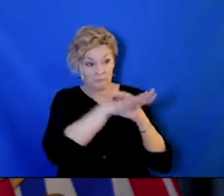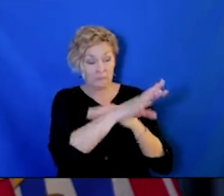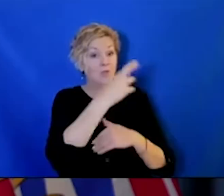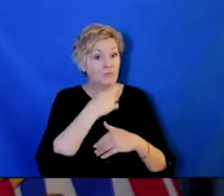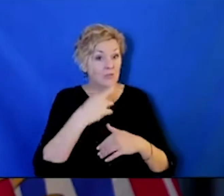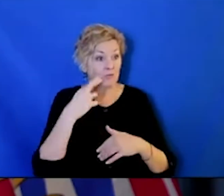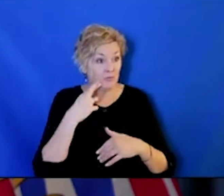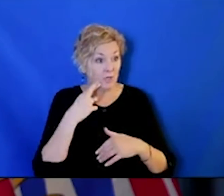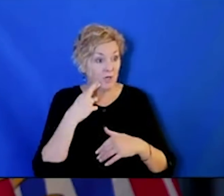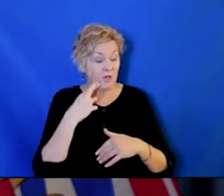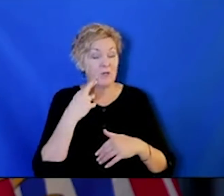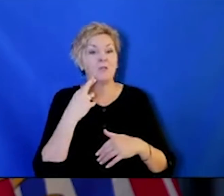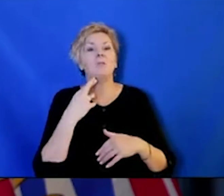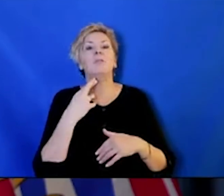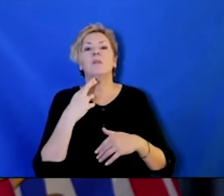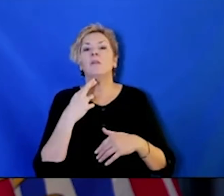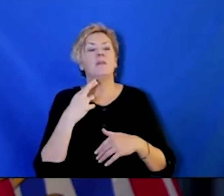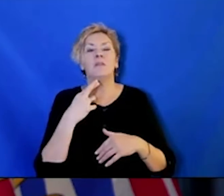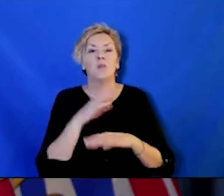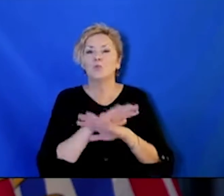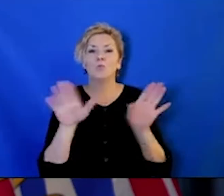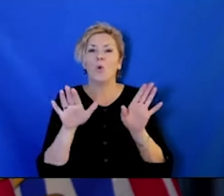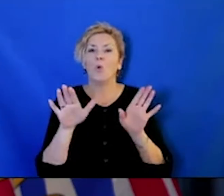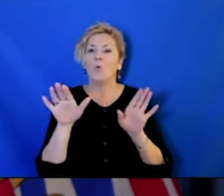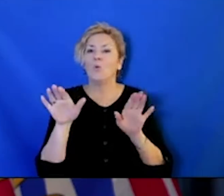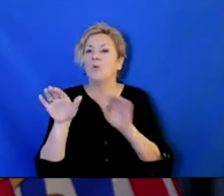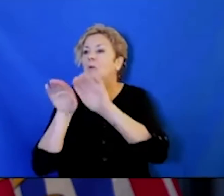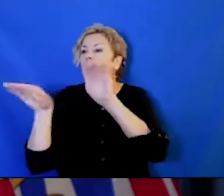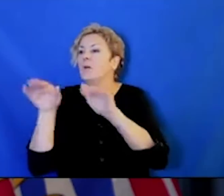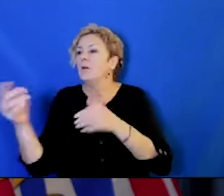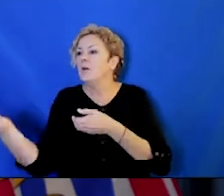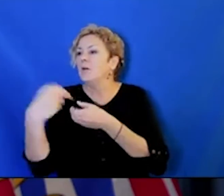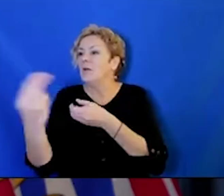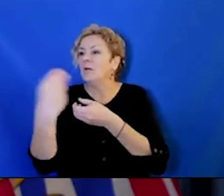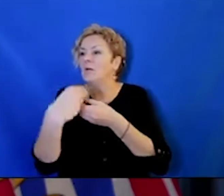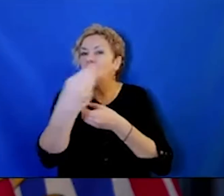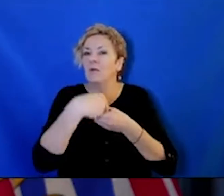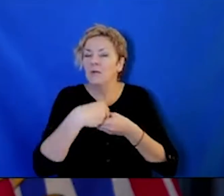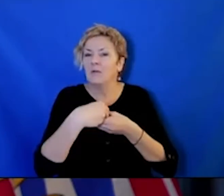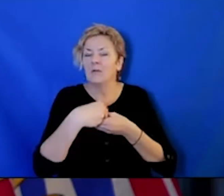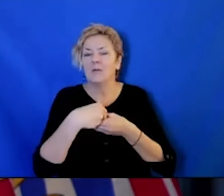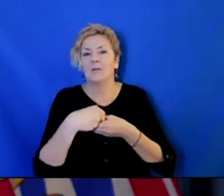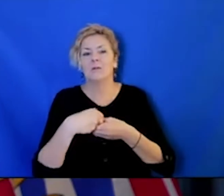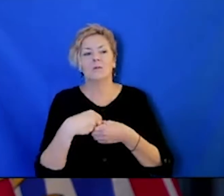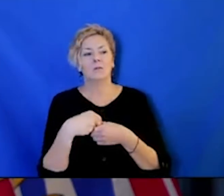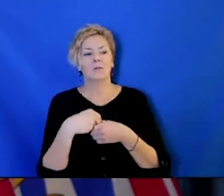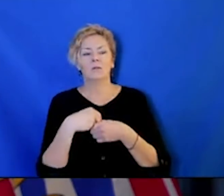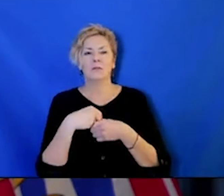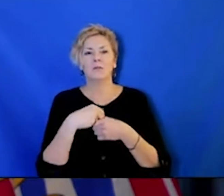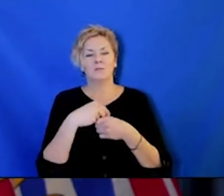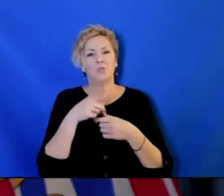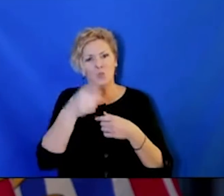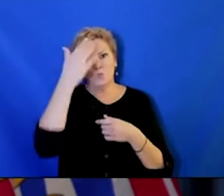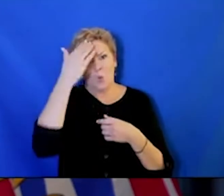police this. And that means, keeping our group small. We know there's a limit at 6 people on a table. That is in